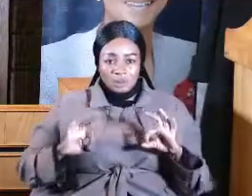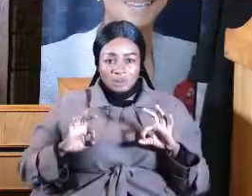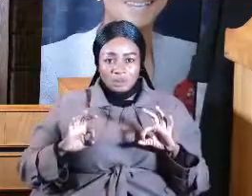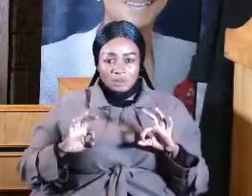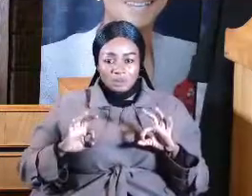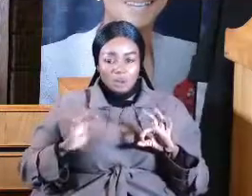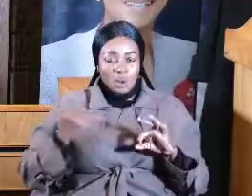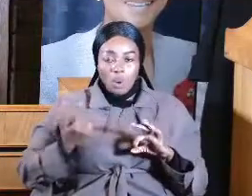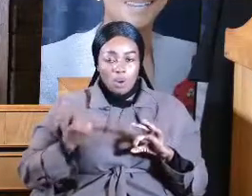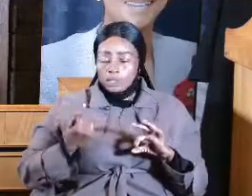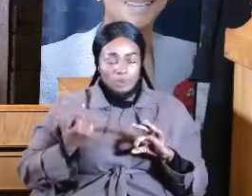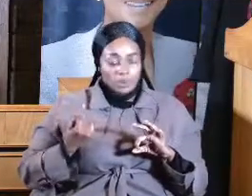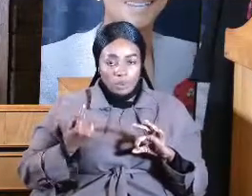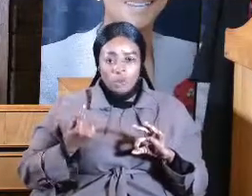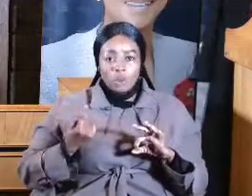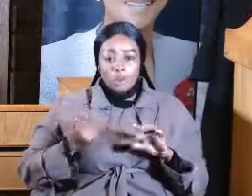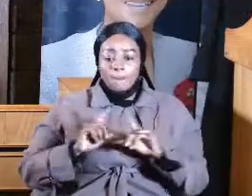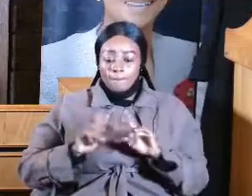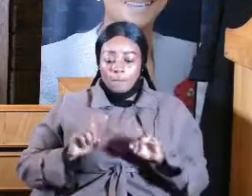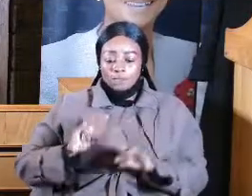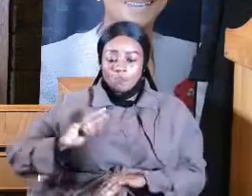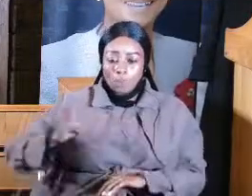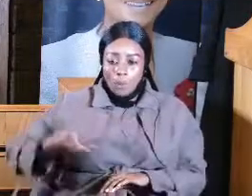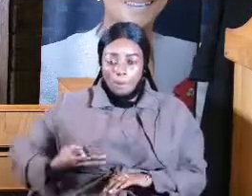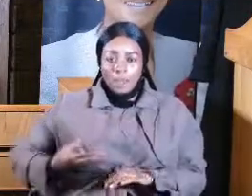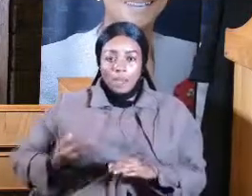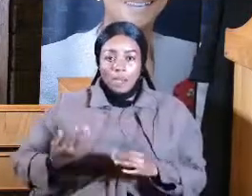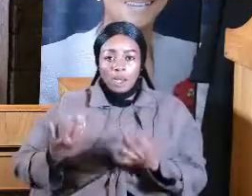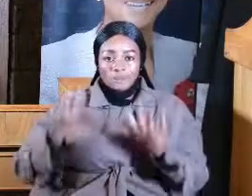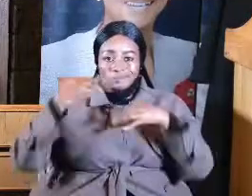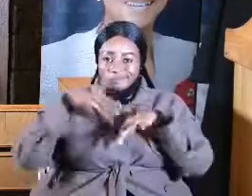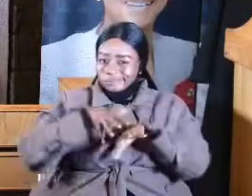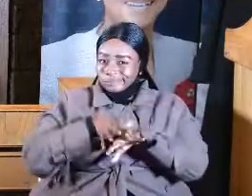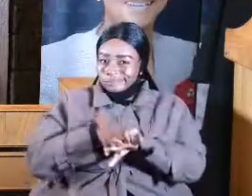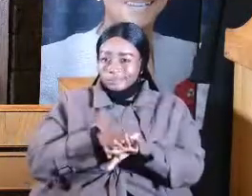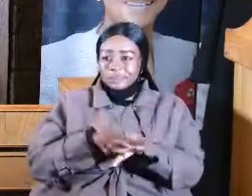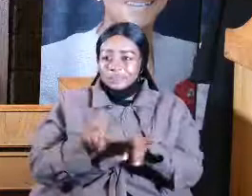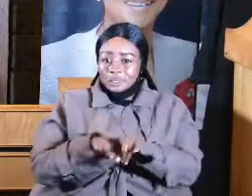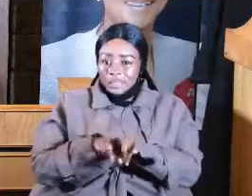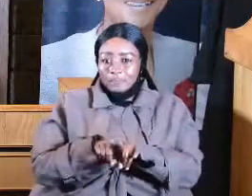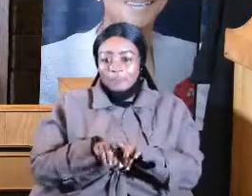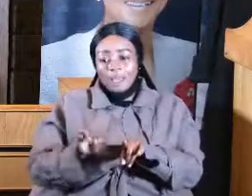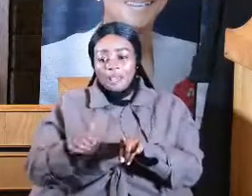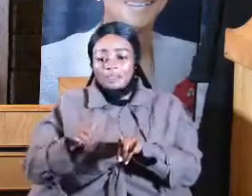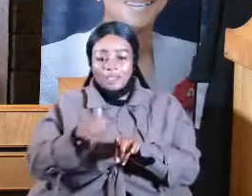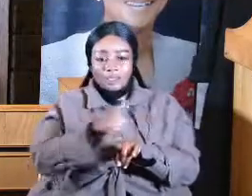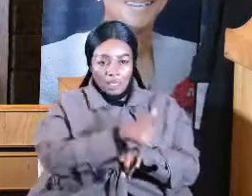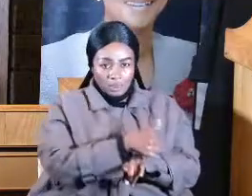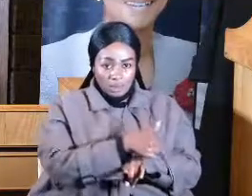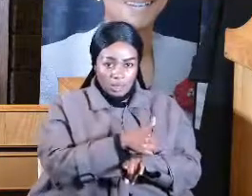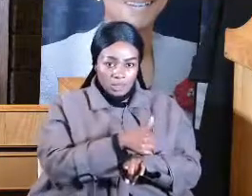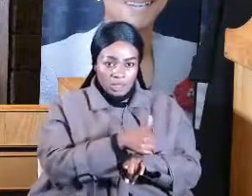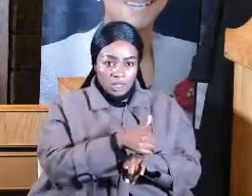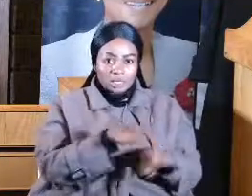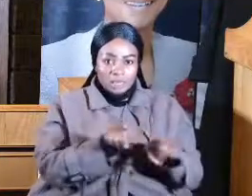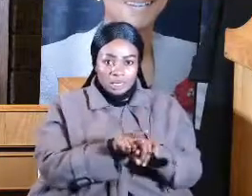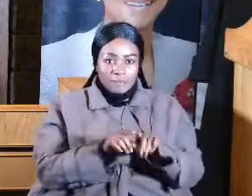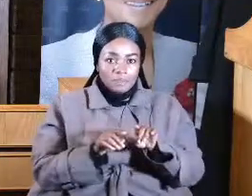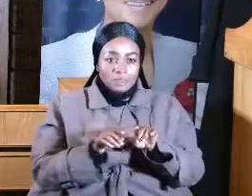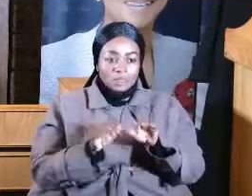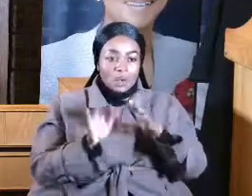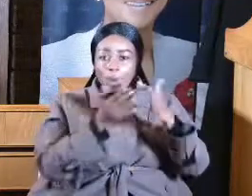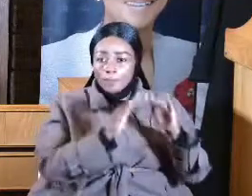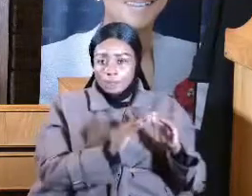gender-based violence. Female marginalization, illiteracy, and other ills afflicting society, it